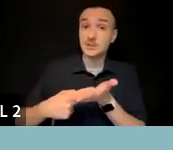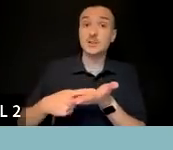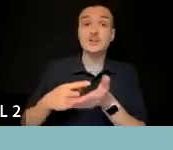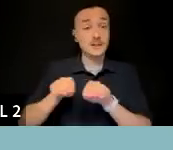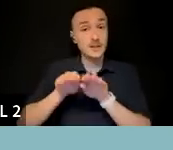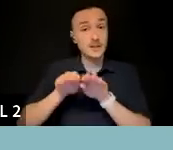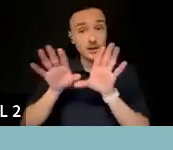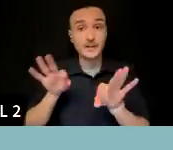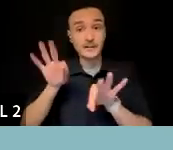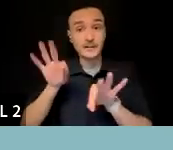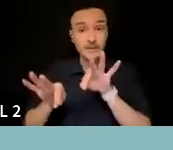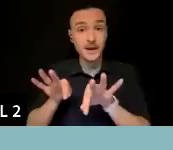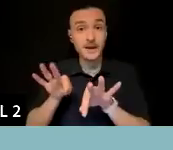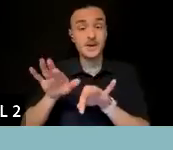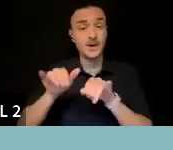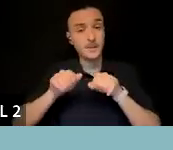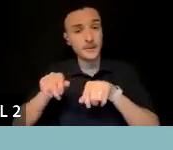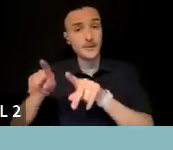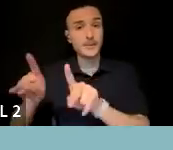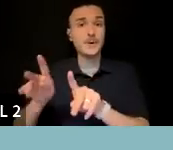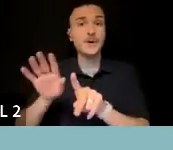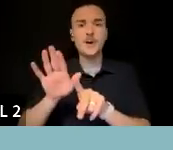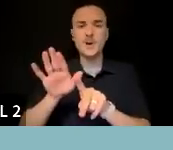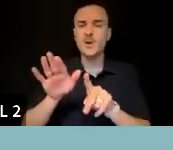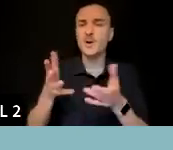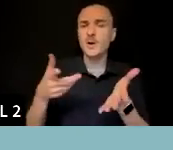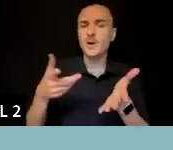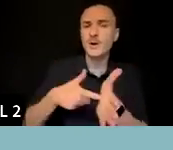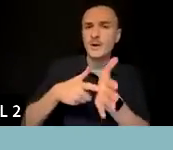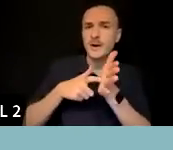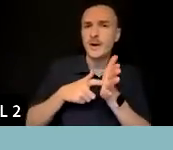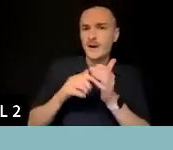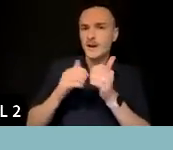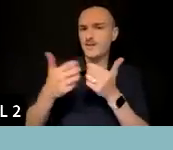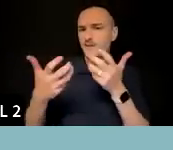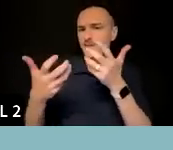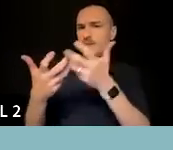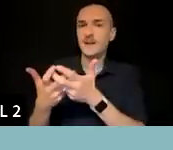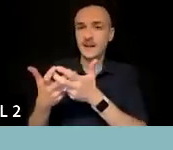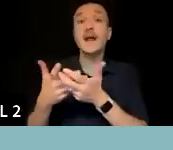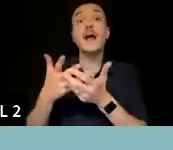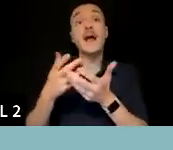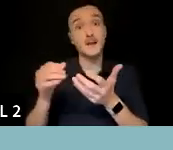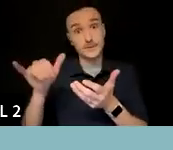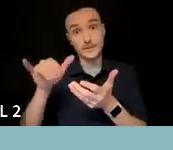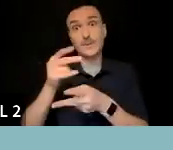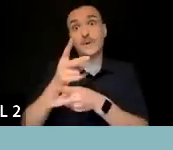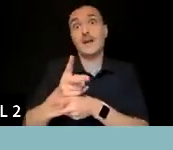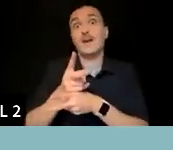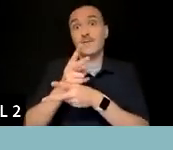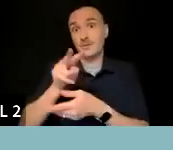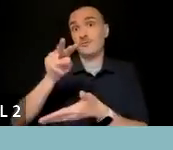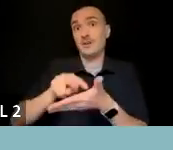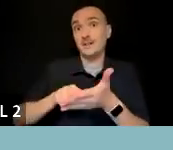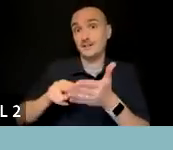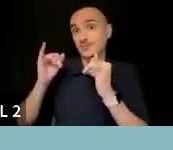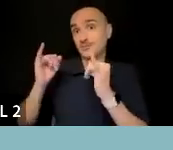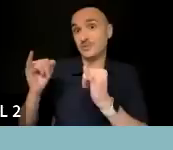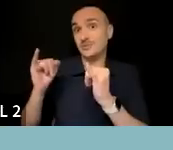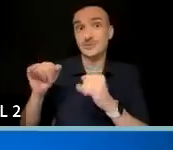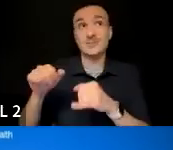importantly, read and follow all the application instructions. And big question, where can applicants find the